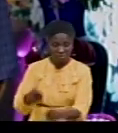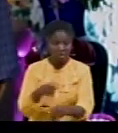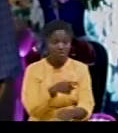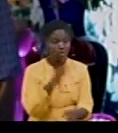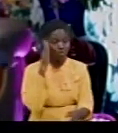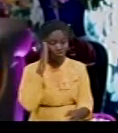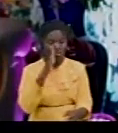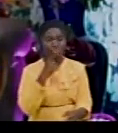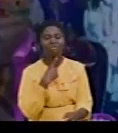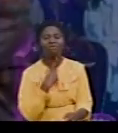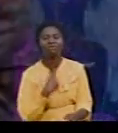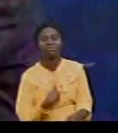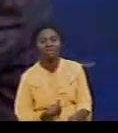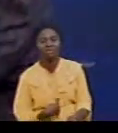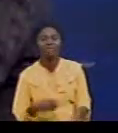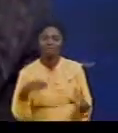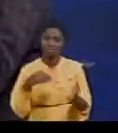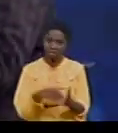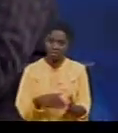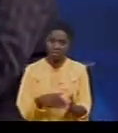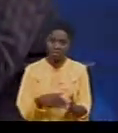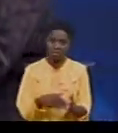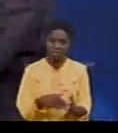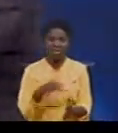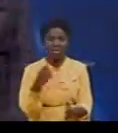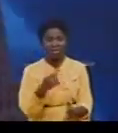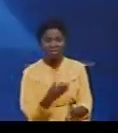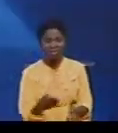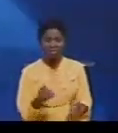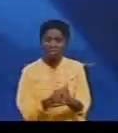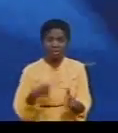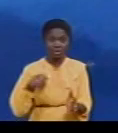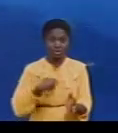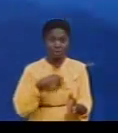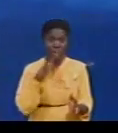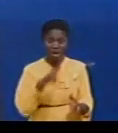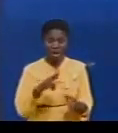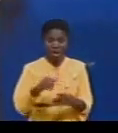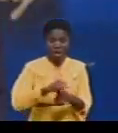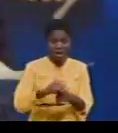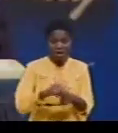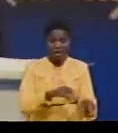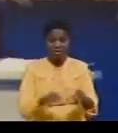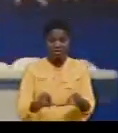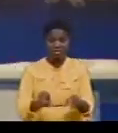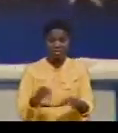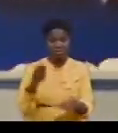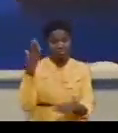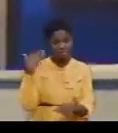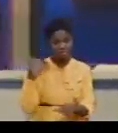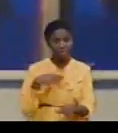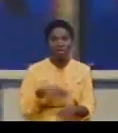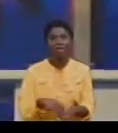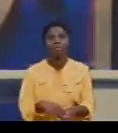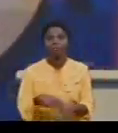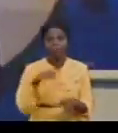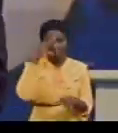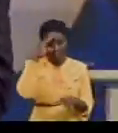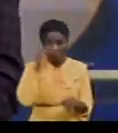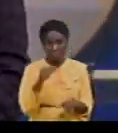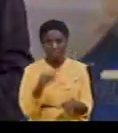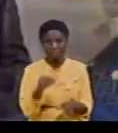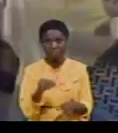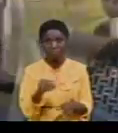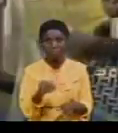again. The things that you have been doing, man number one, man number